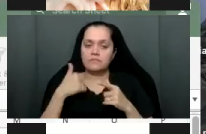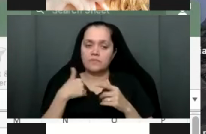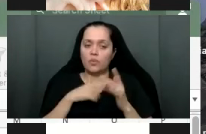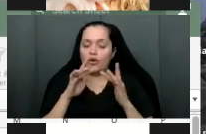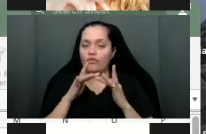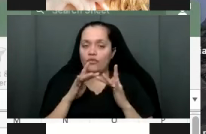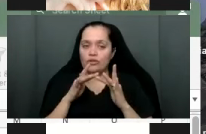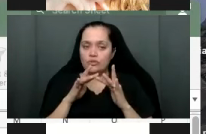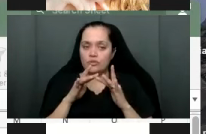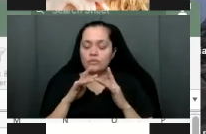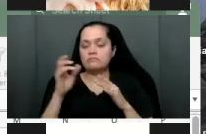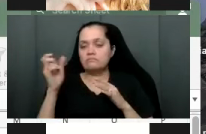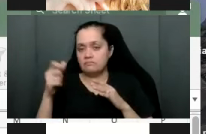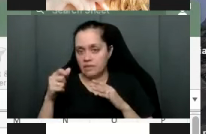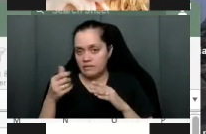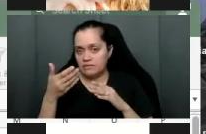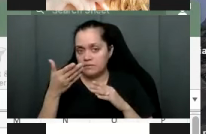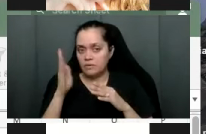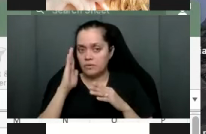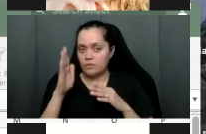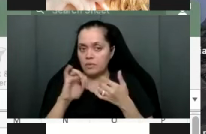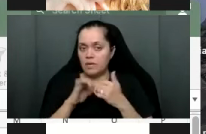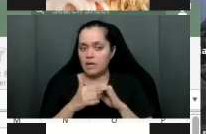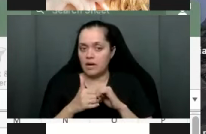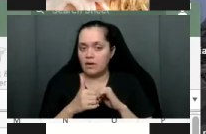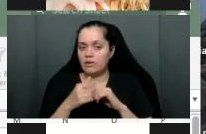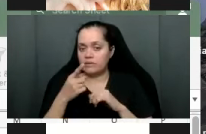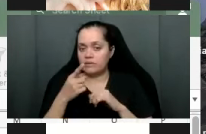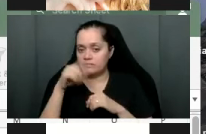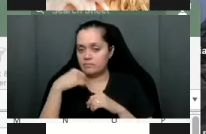well, yeah, that's going to be how it is.